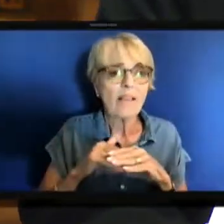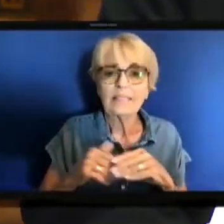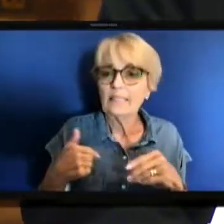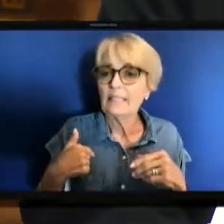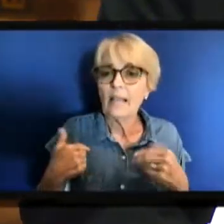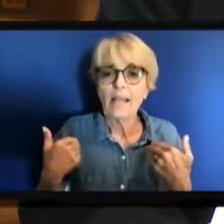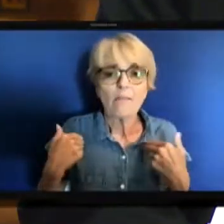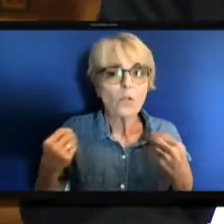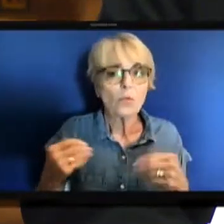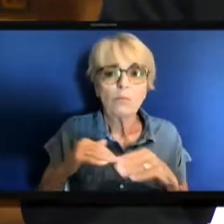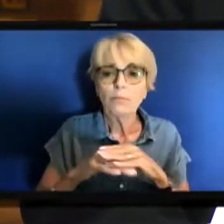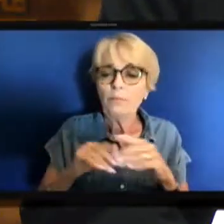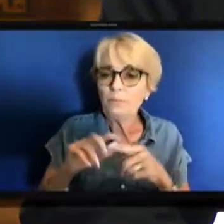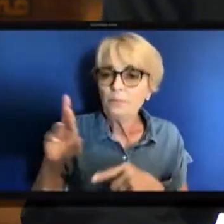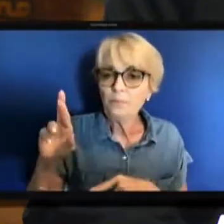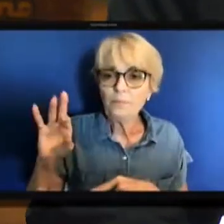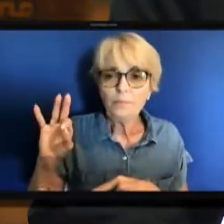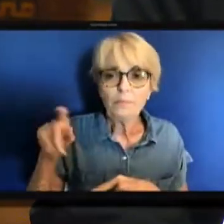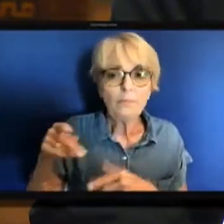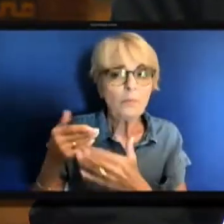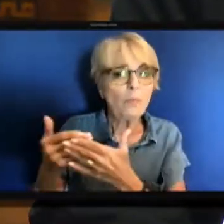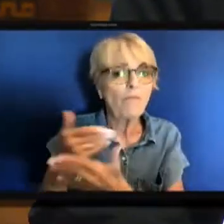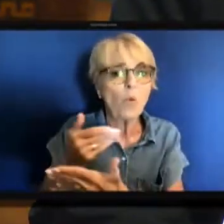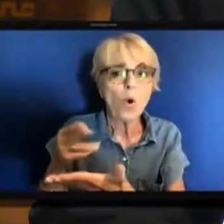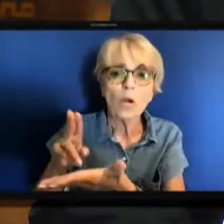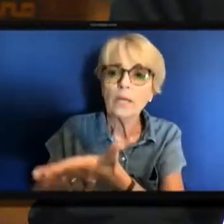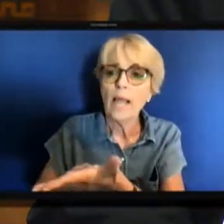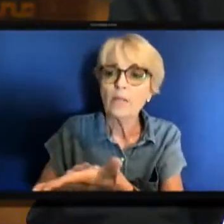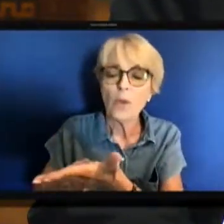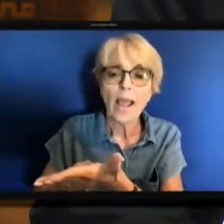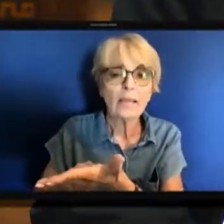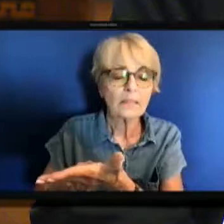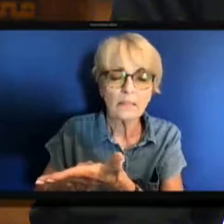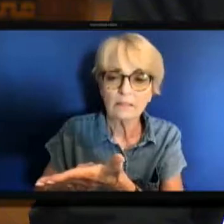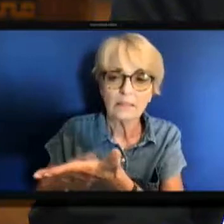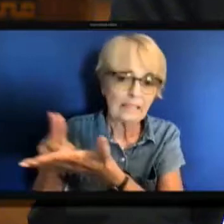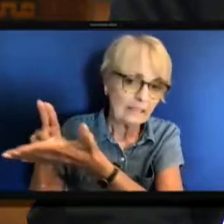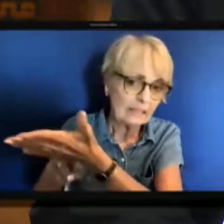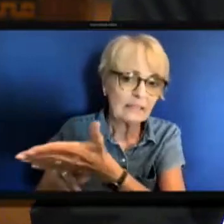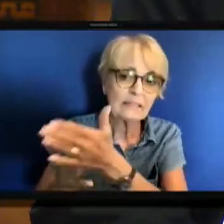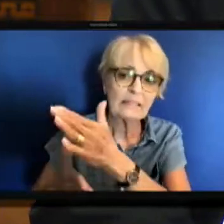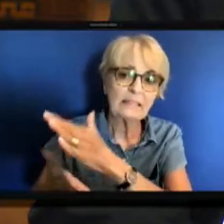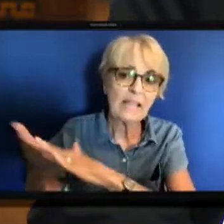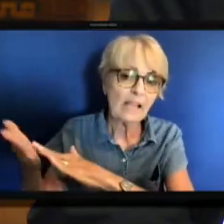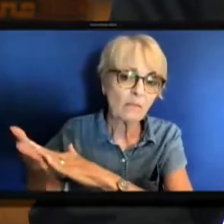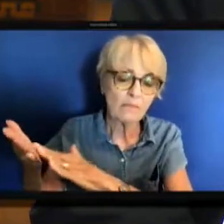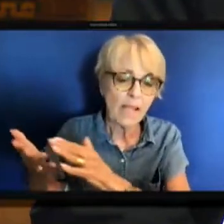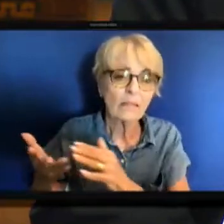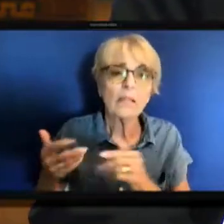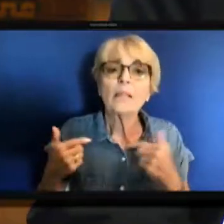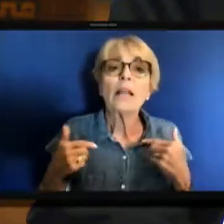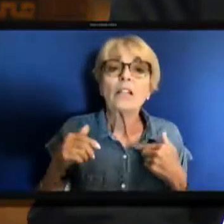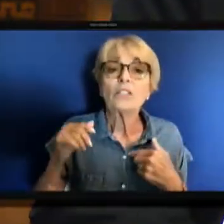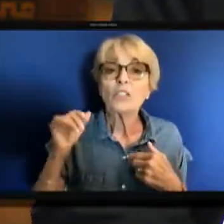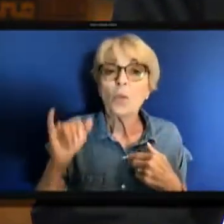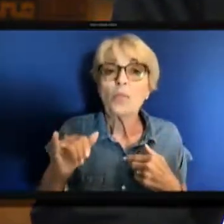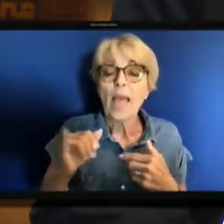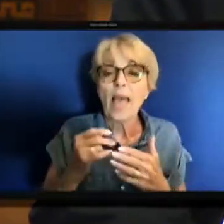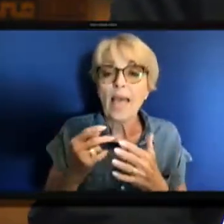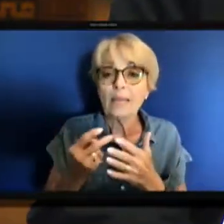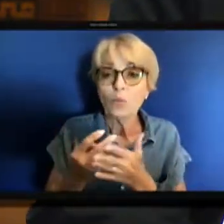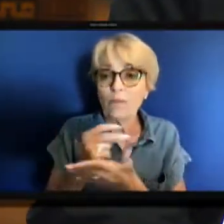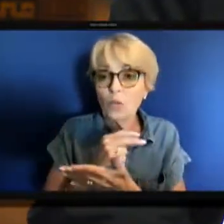RFP before the contract is executed. So that review is incumbent upon